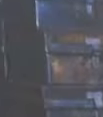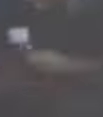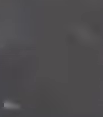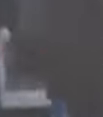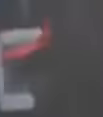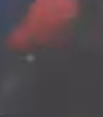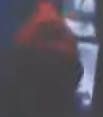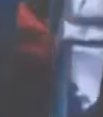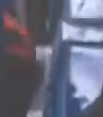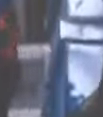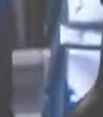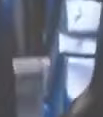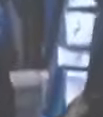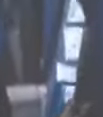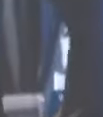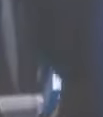ushuru.